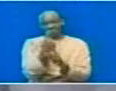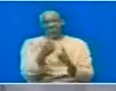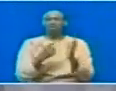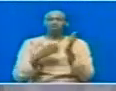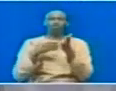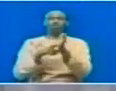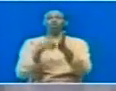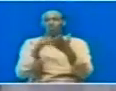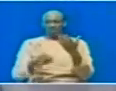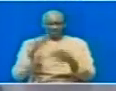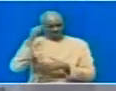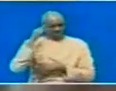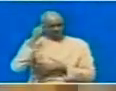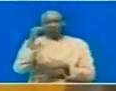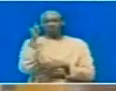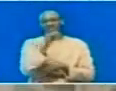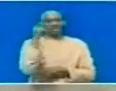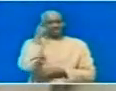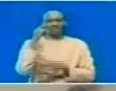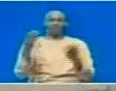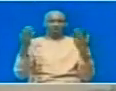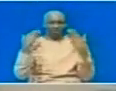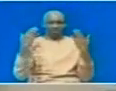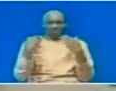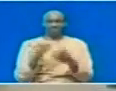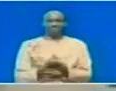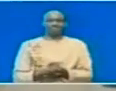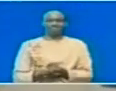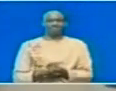sign that their memories will linger on forever.